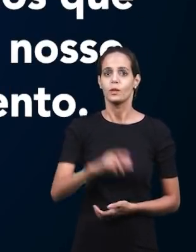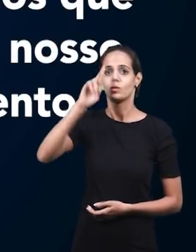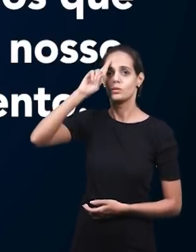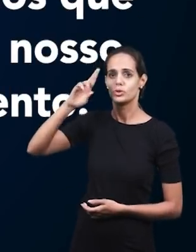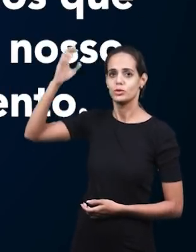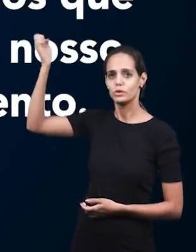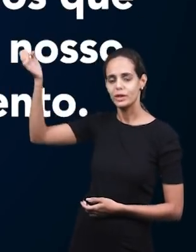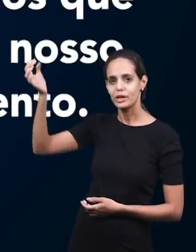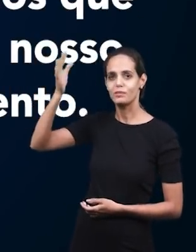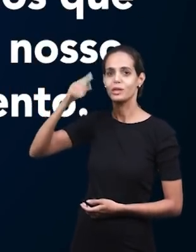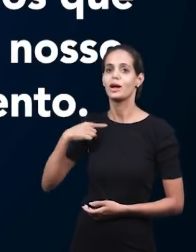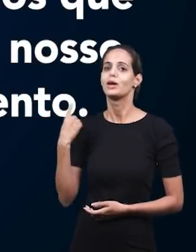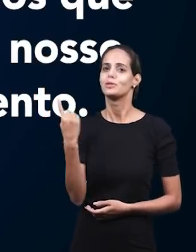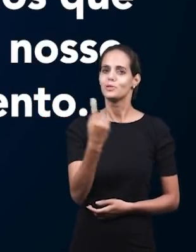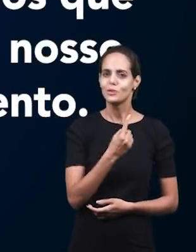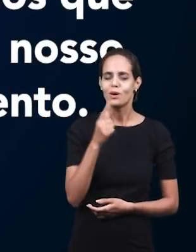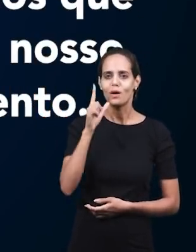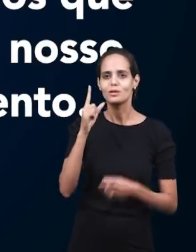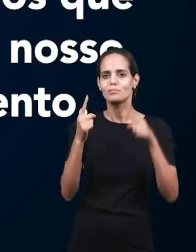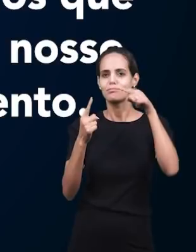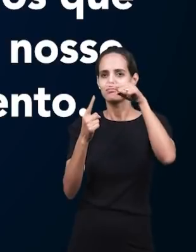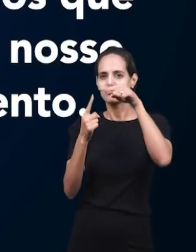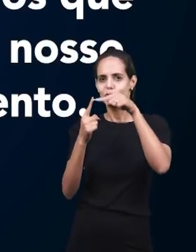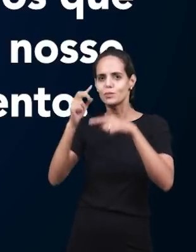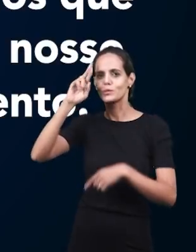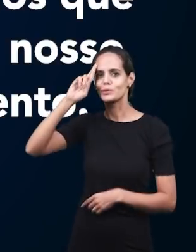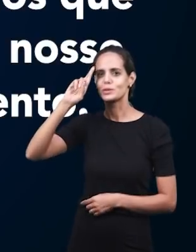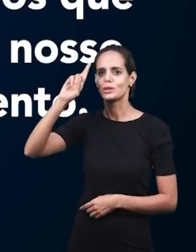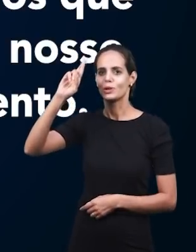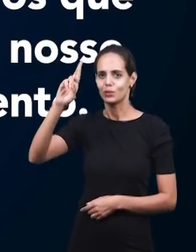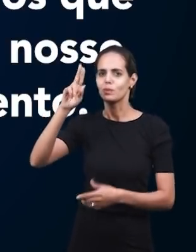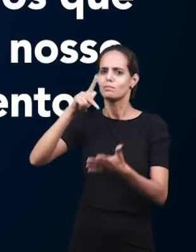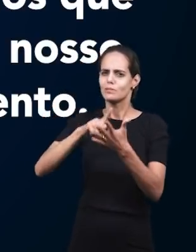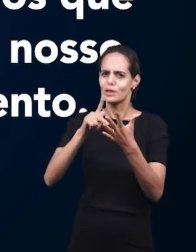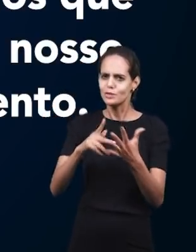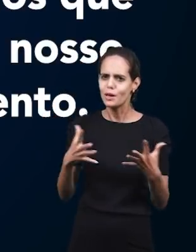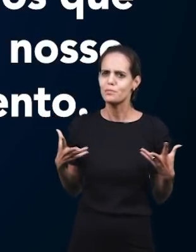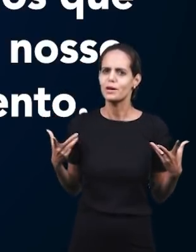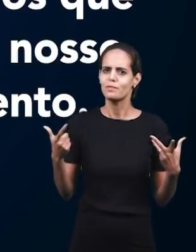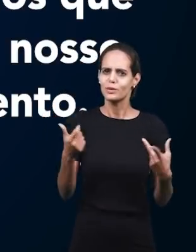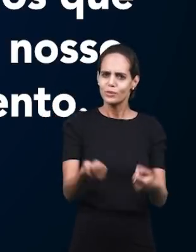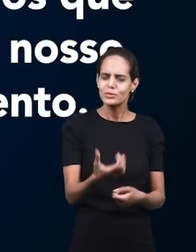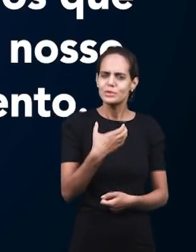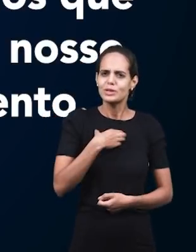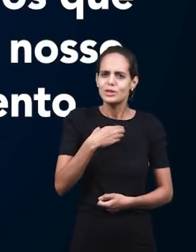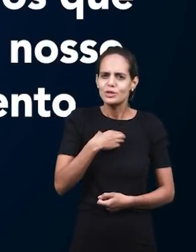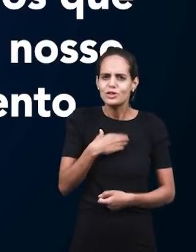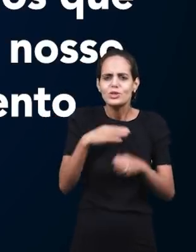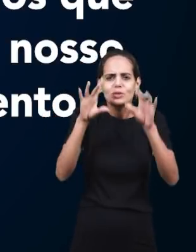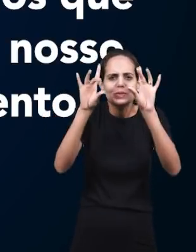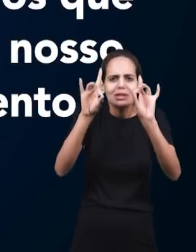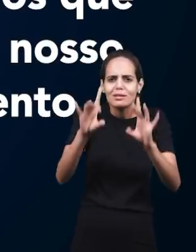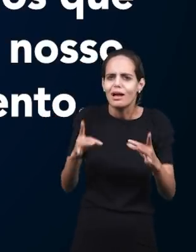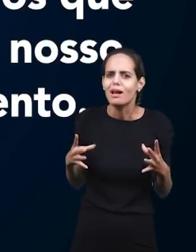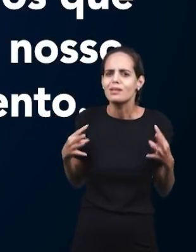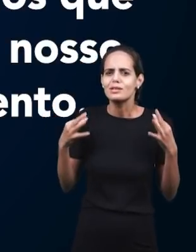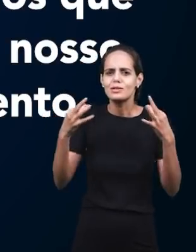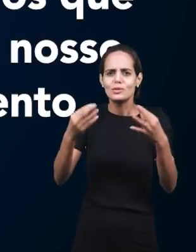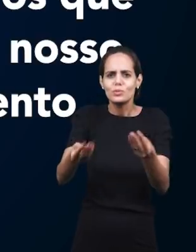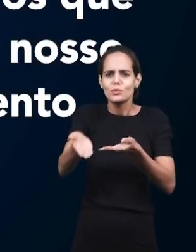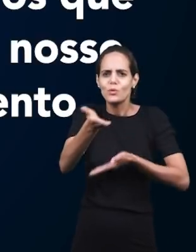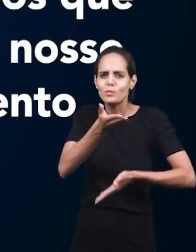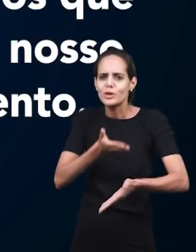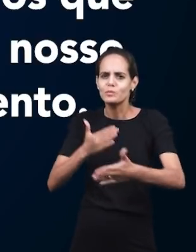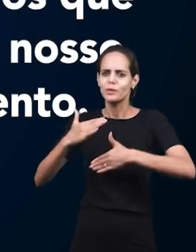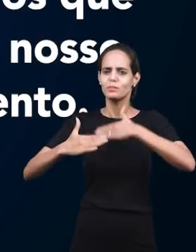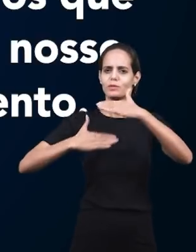particular time. What is truly amazing is to see even the littlest of details that are being shared that are